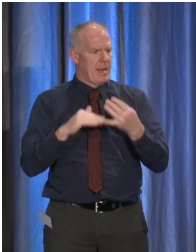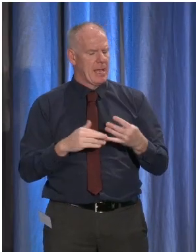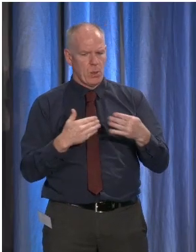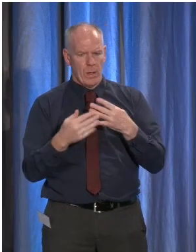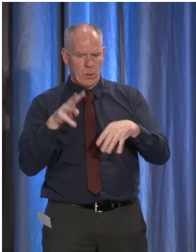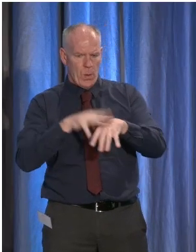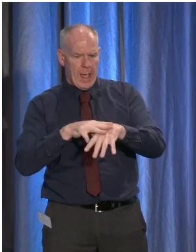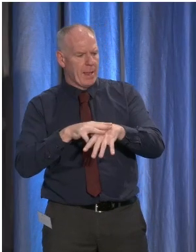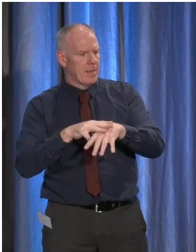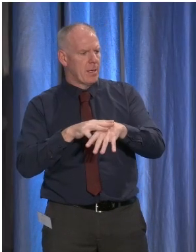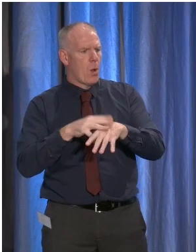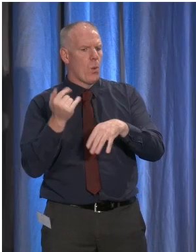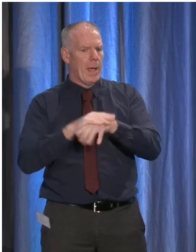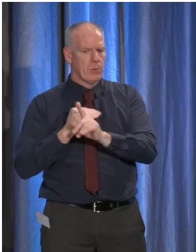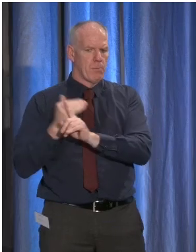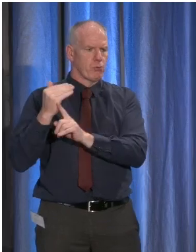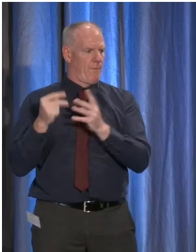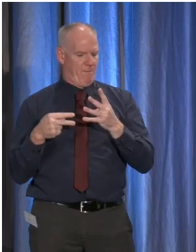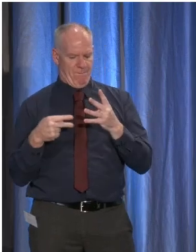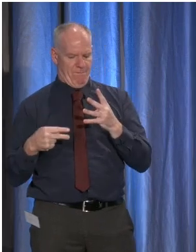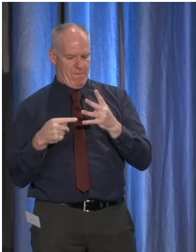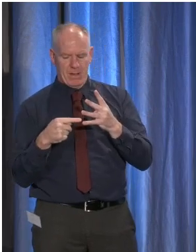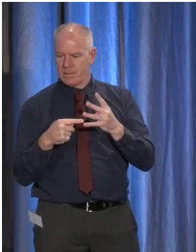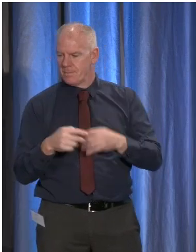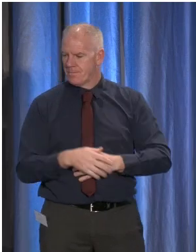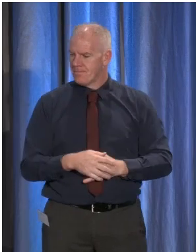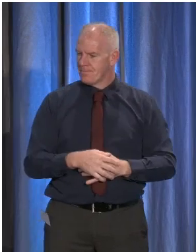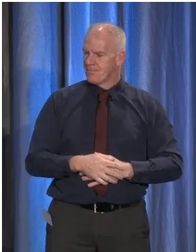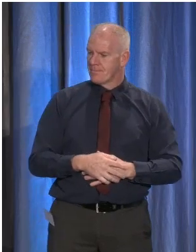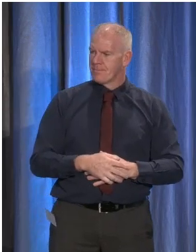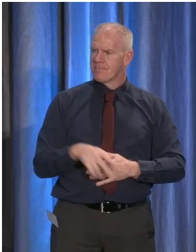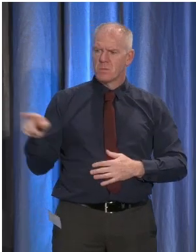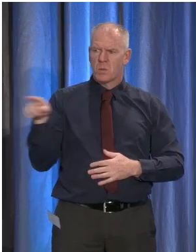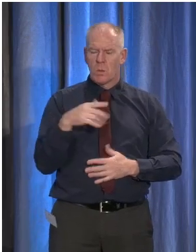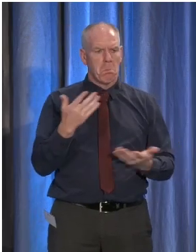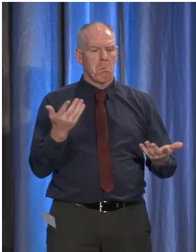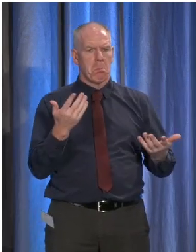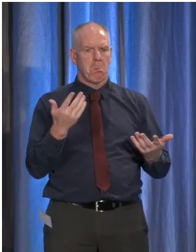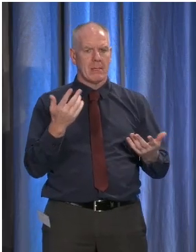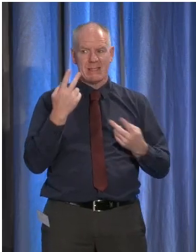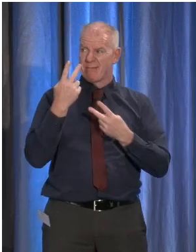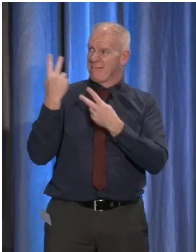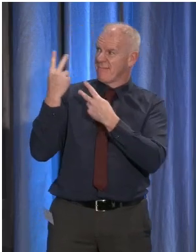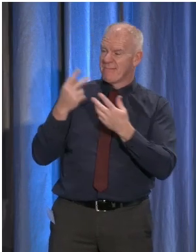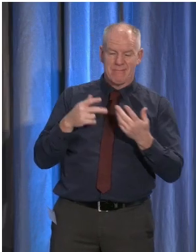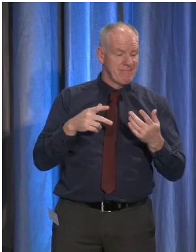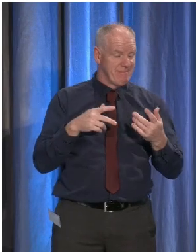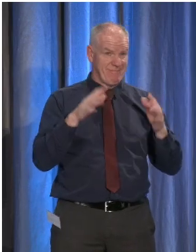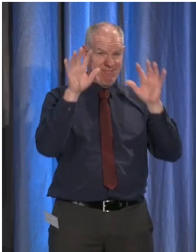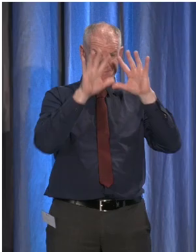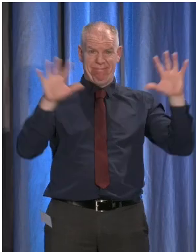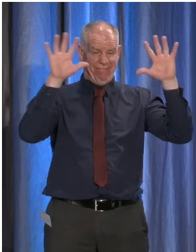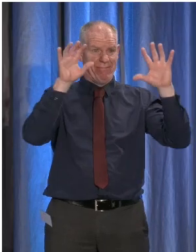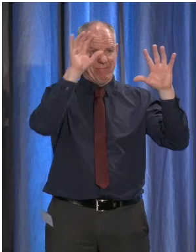what's working well and what improvements could be made? So for those of you who don't see very well, this slide is very